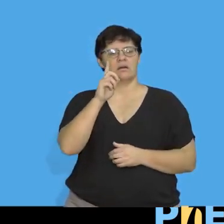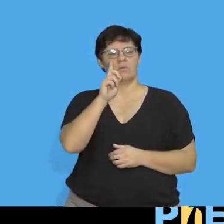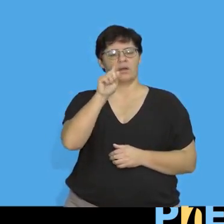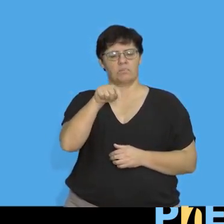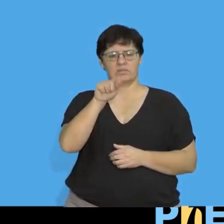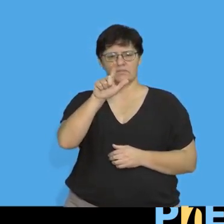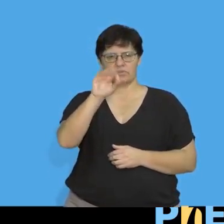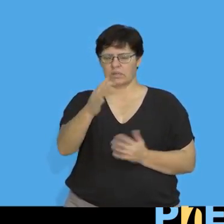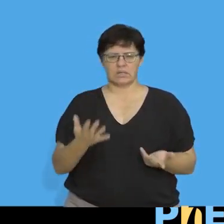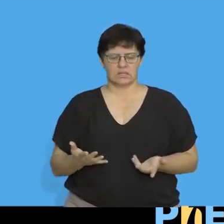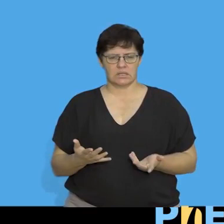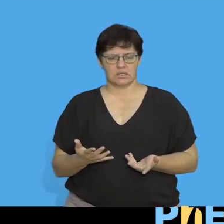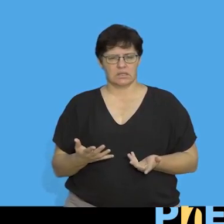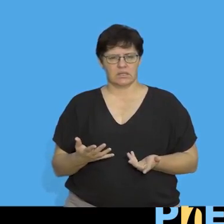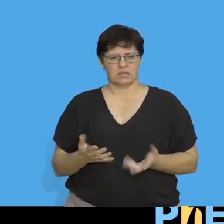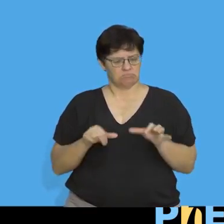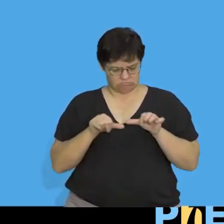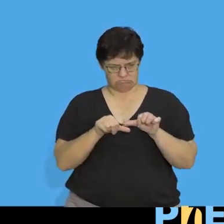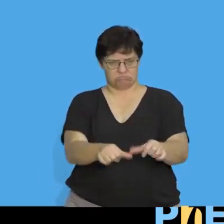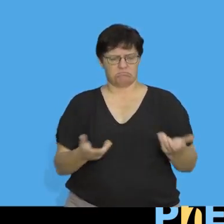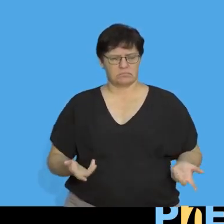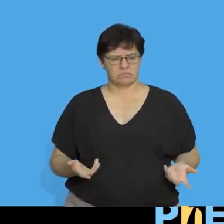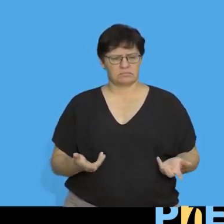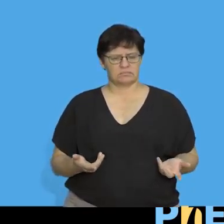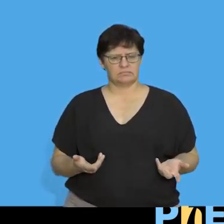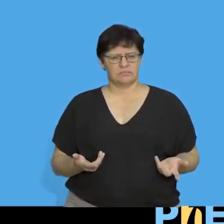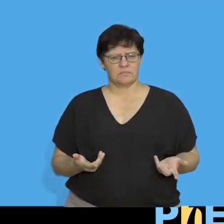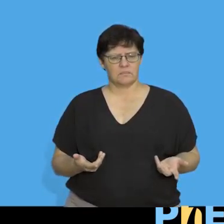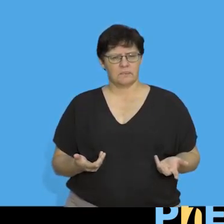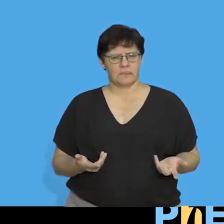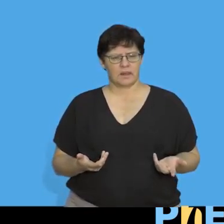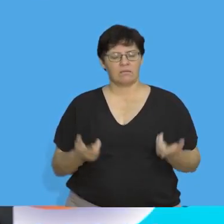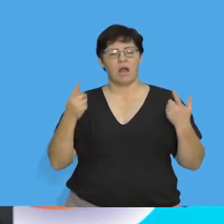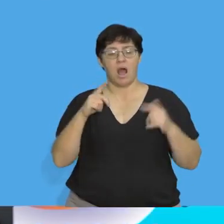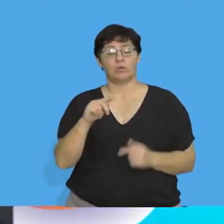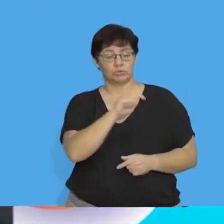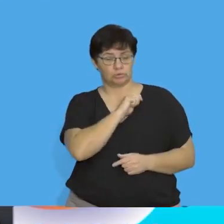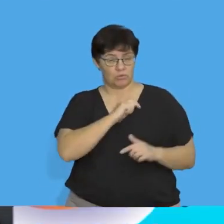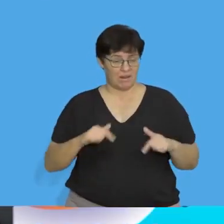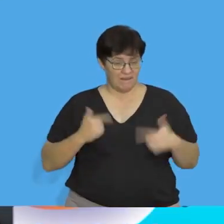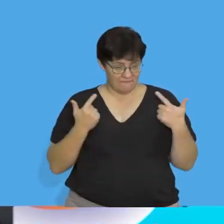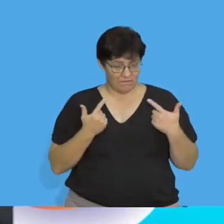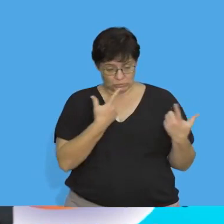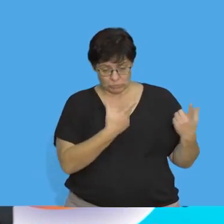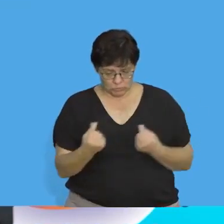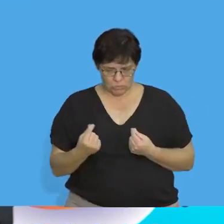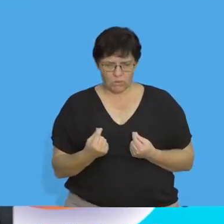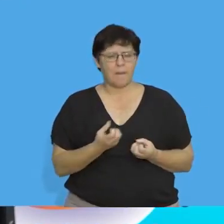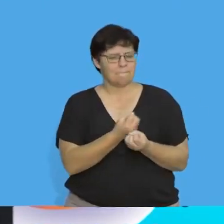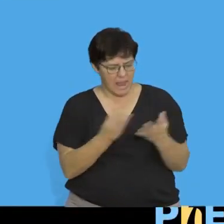1.73. It looks like it's consistent. And you see, if we were doing this in real life, we would take lots and lots of